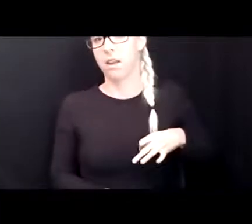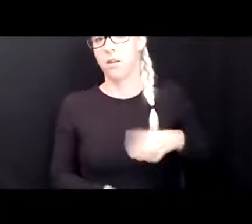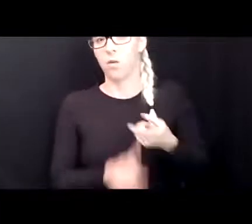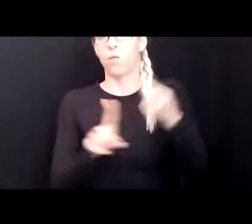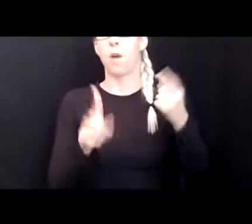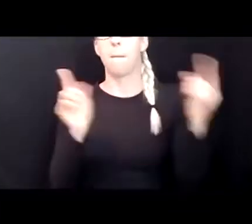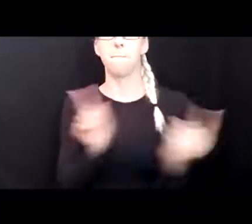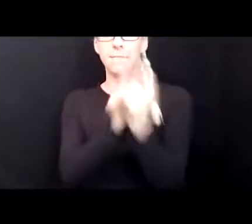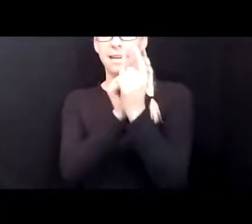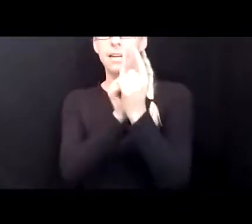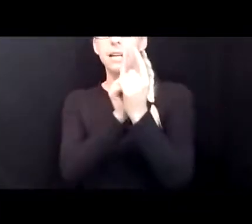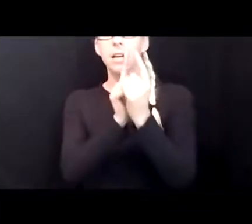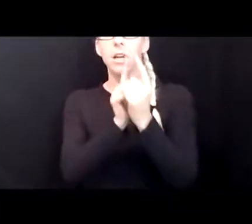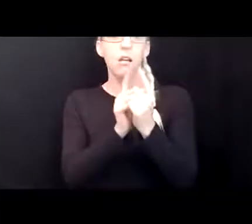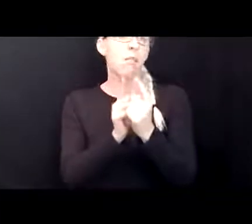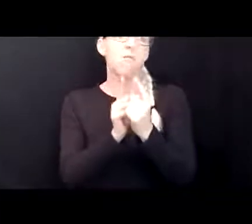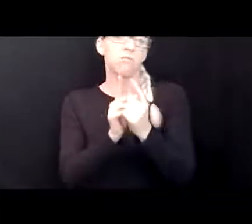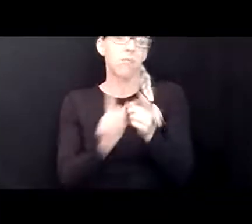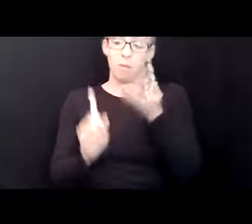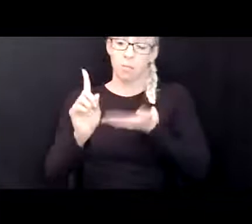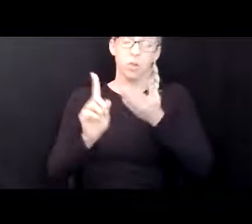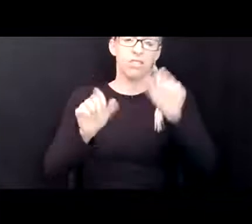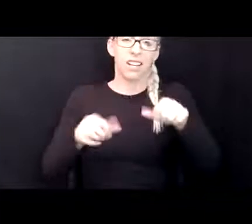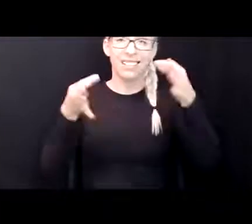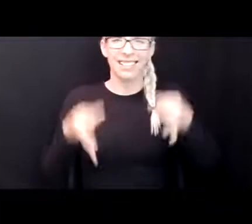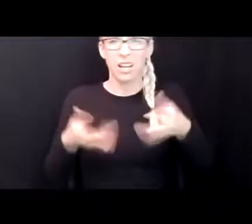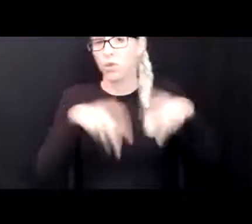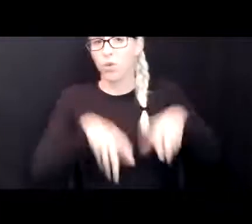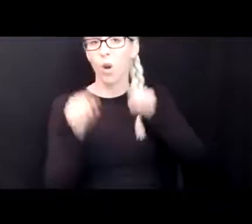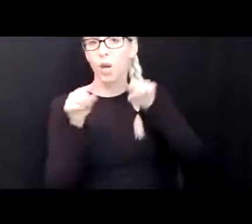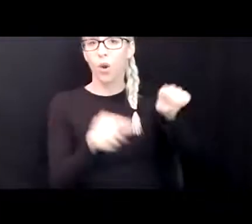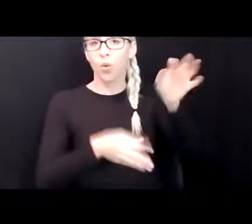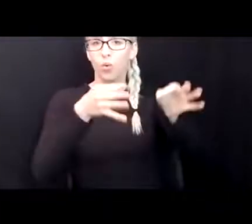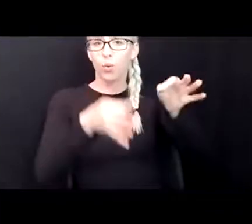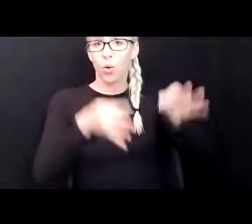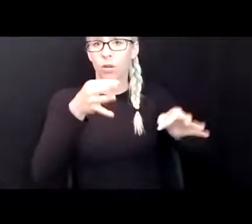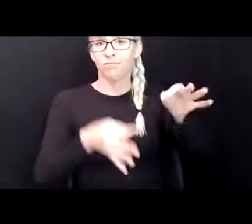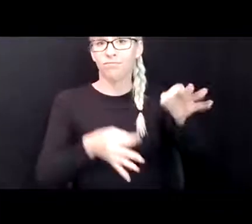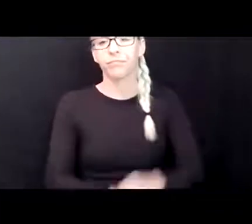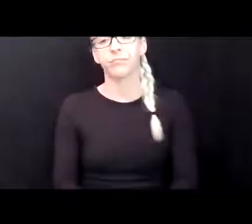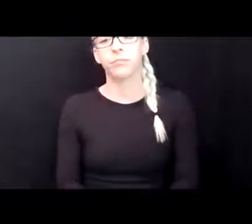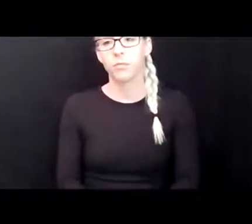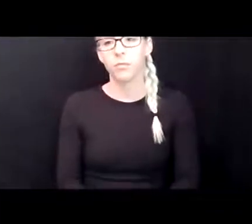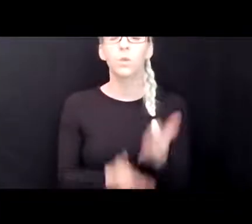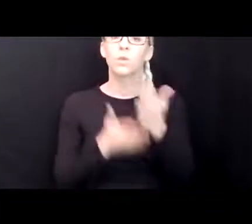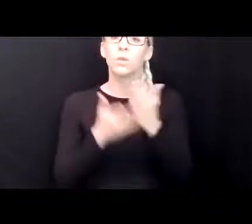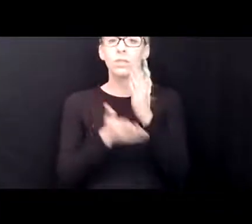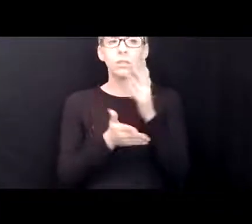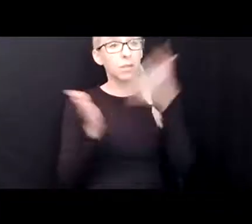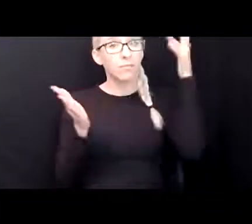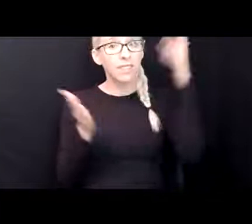can say they don't want to attend. The attorney can waive their presence. So in some cases, it's hard for our young adults